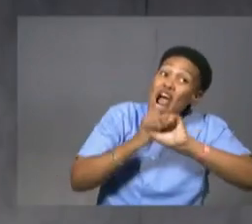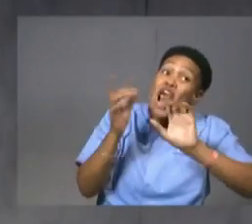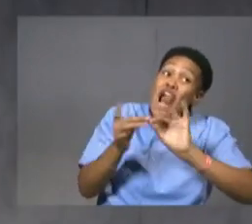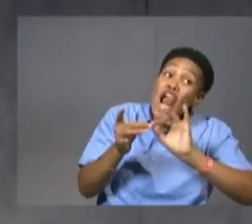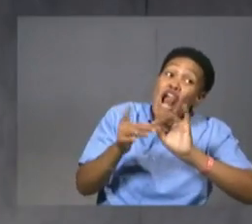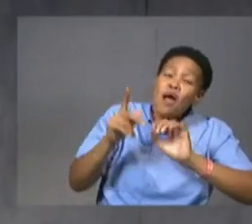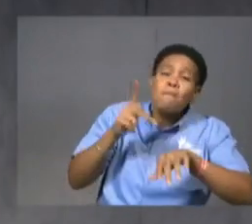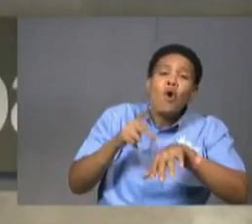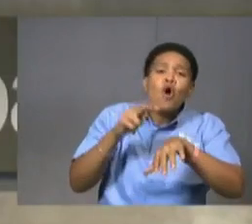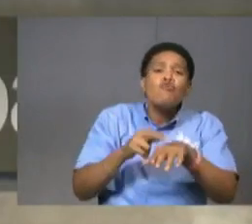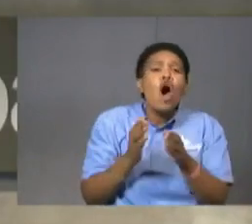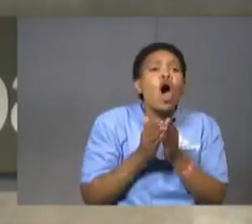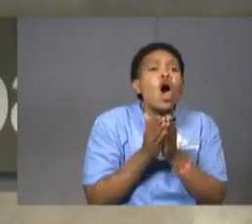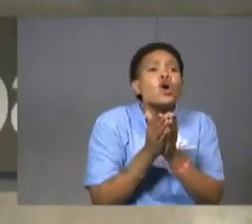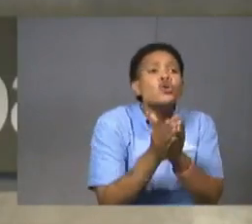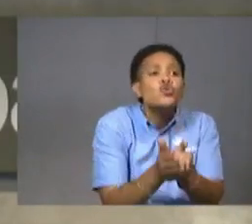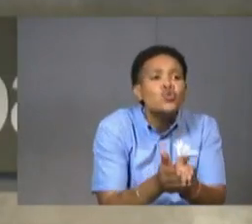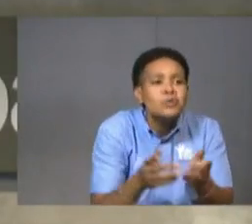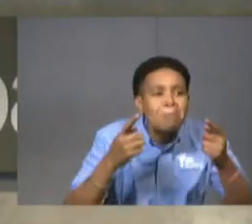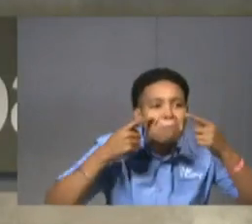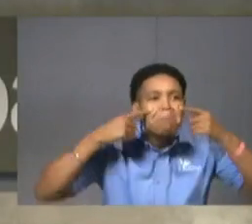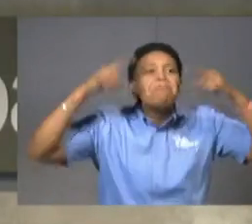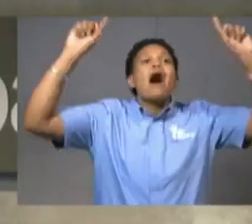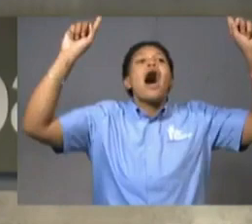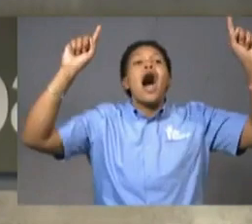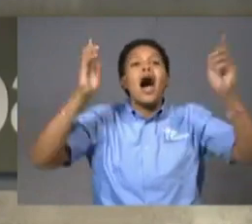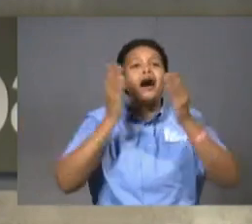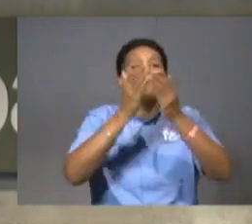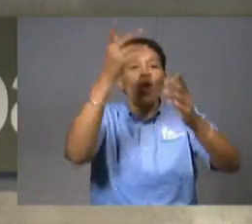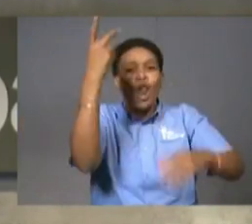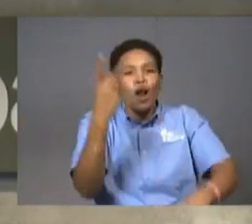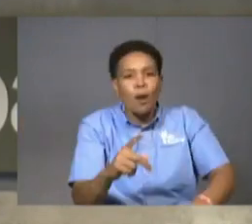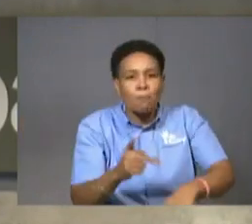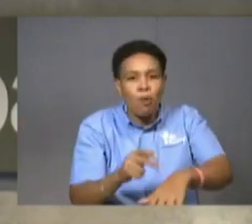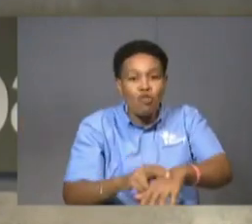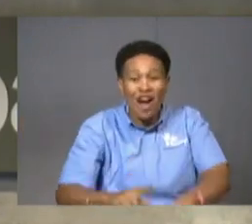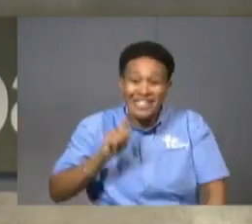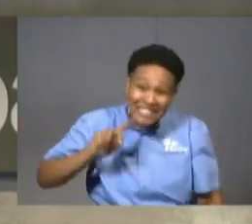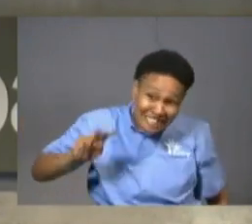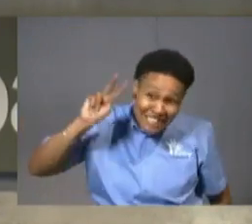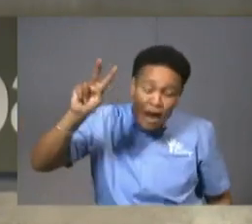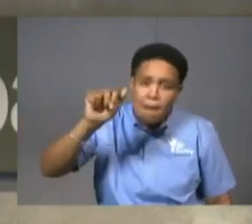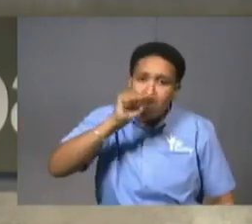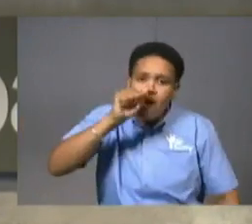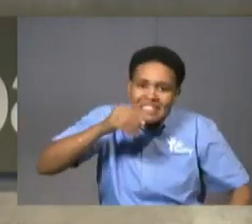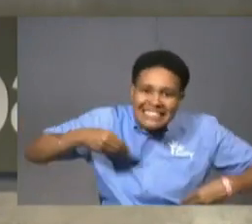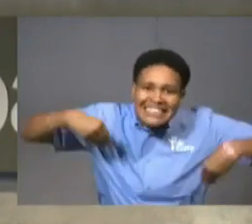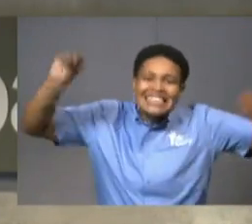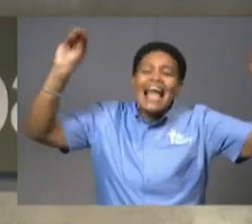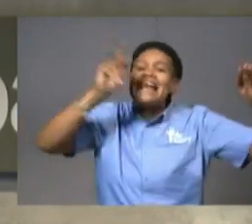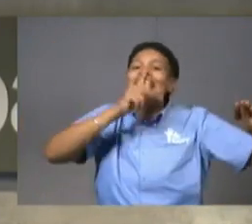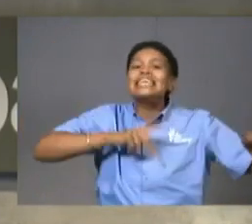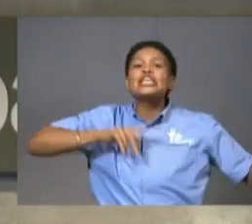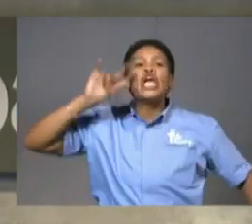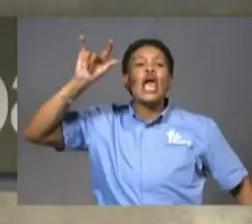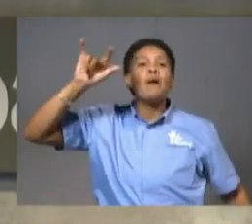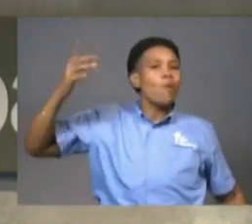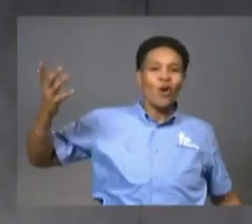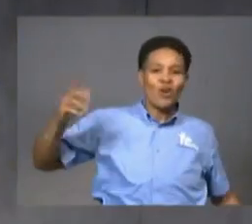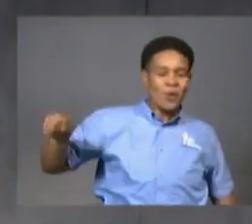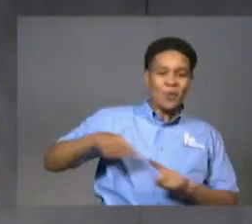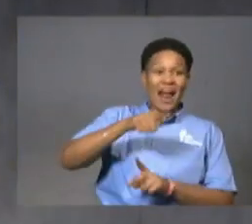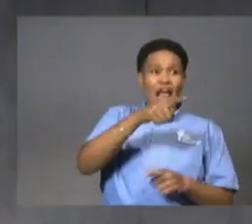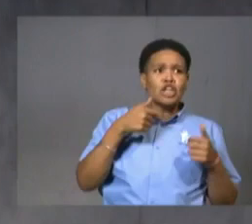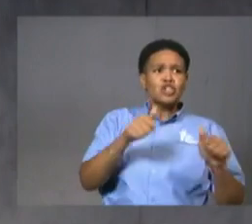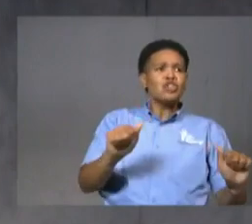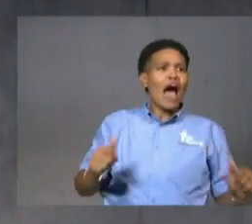Royal and cruise, that brought a cruise ship to Port Royal. The Jamaica Labour Party that privatized NMIA when Norman Manley International Airport, when they